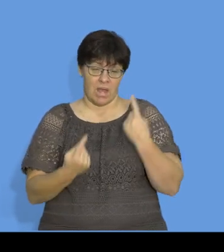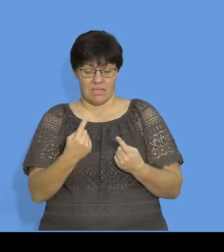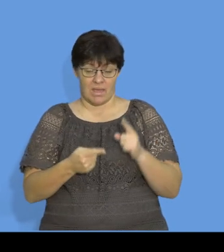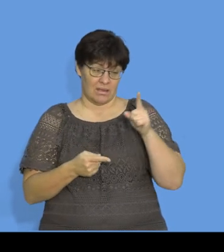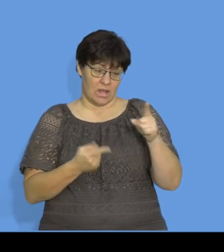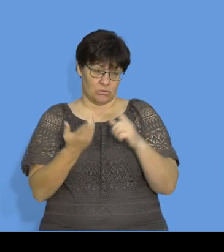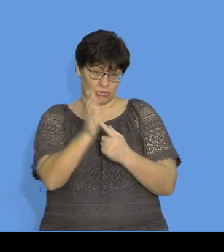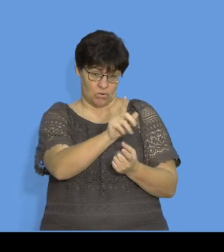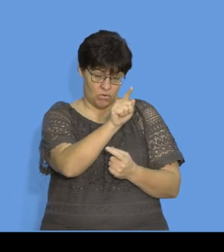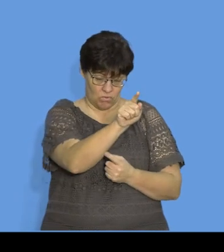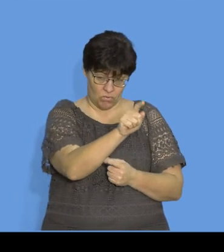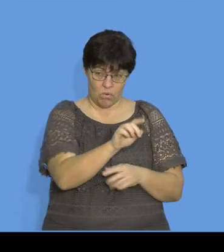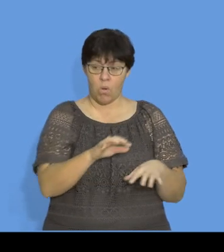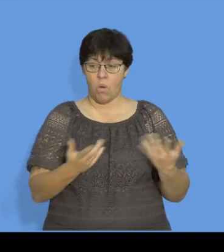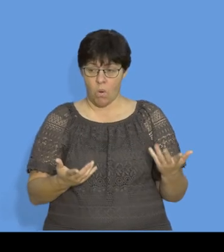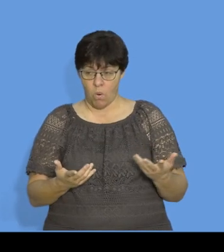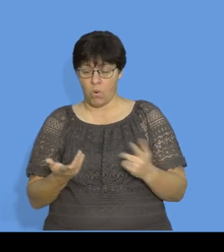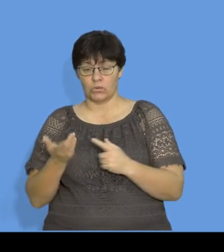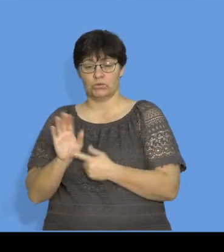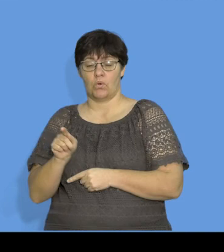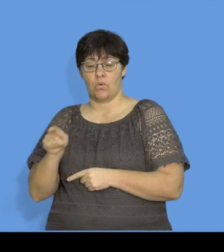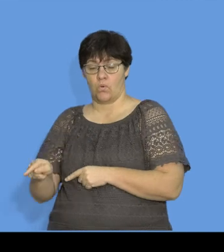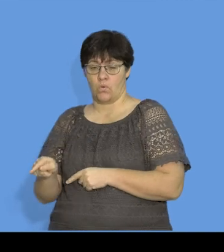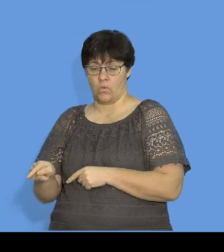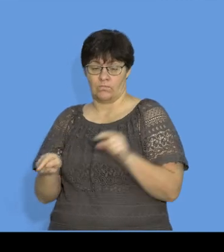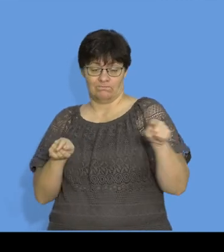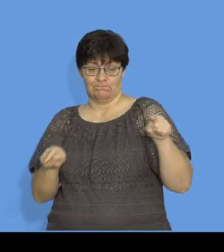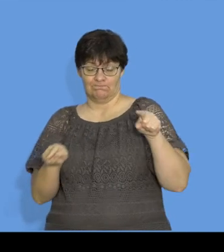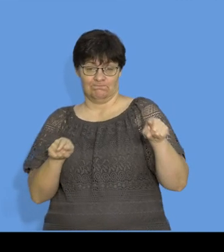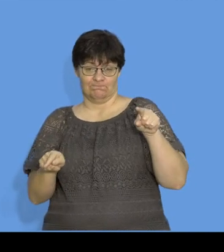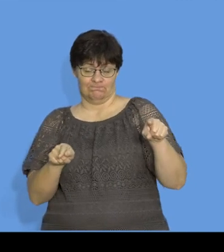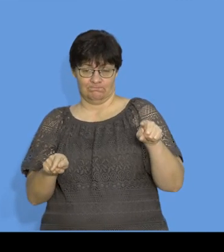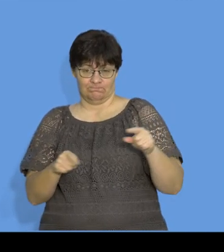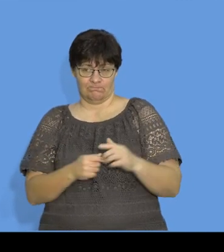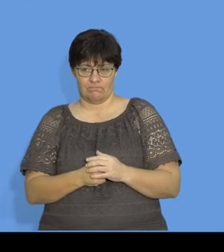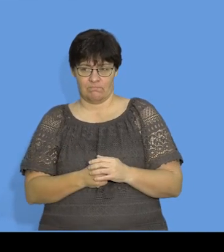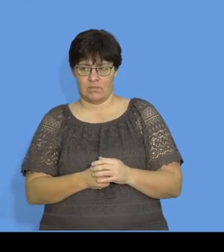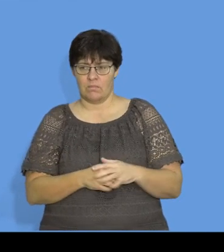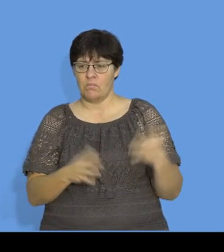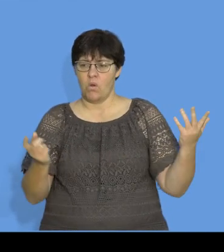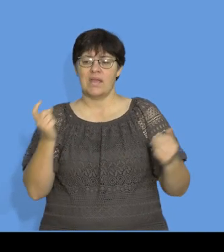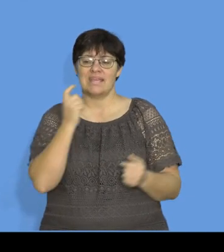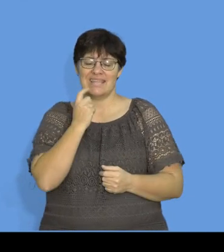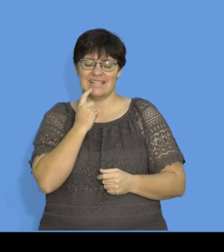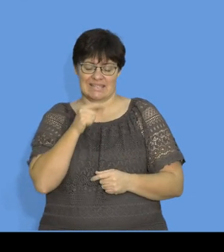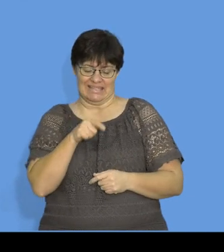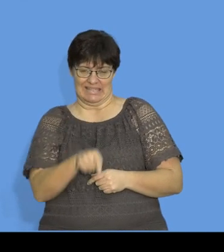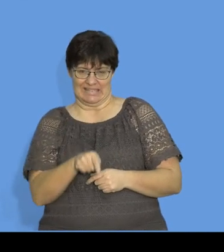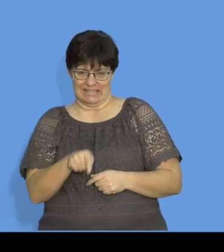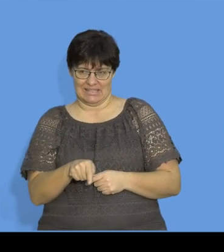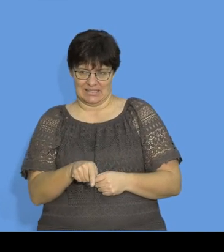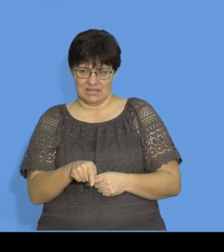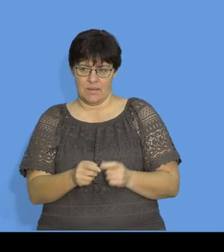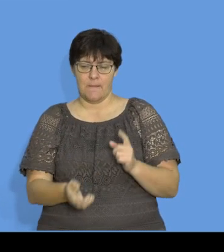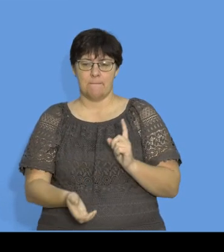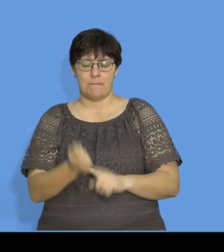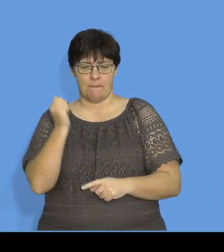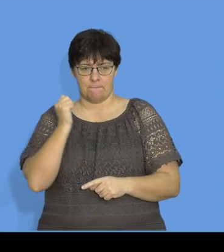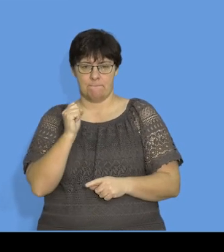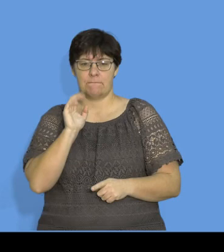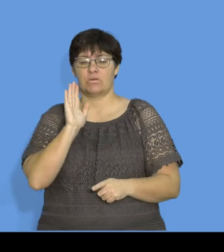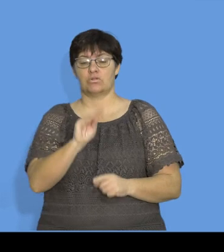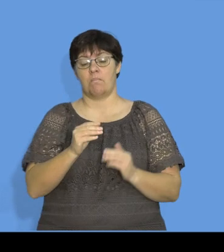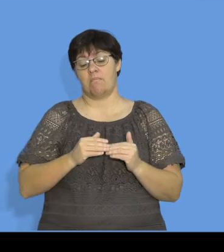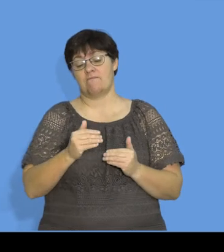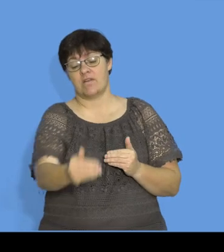got to show this value, or I've got to show this value. And it's easier to see, to find